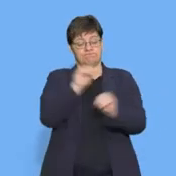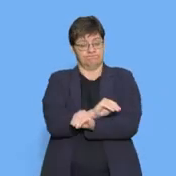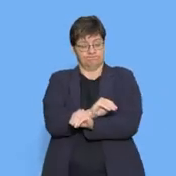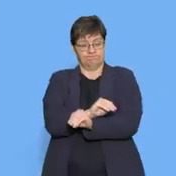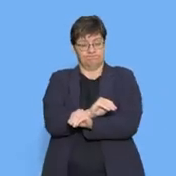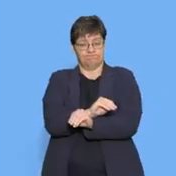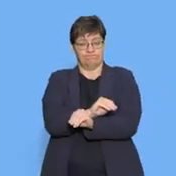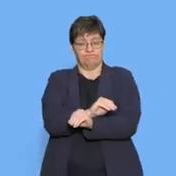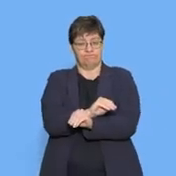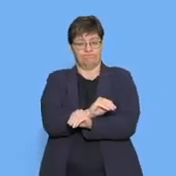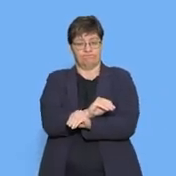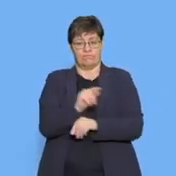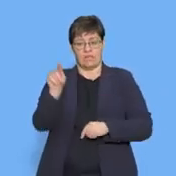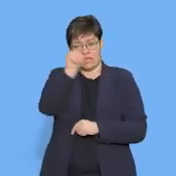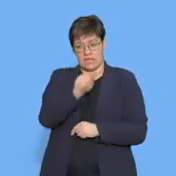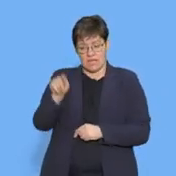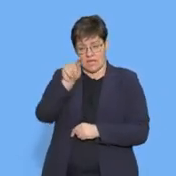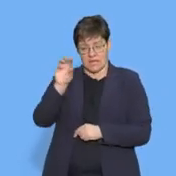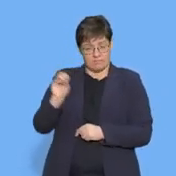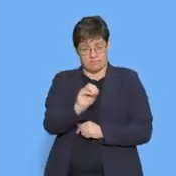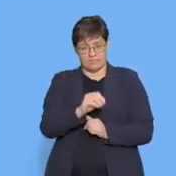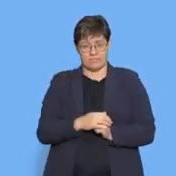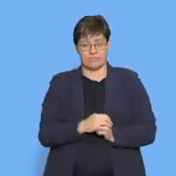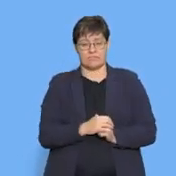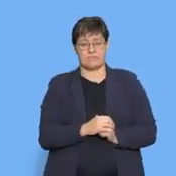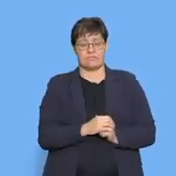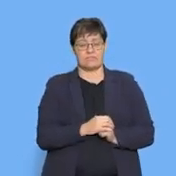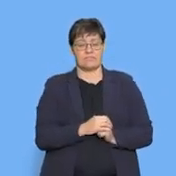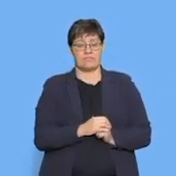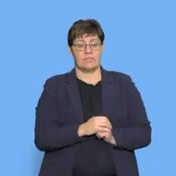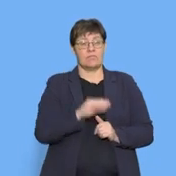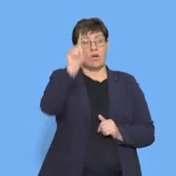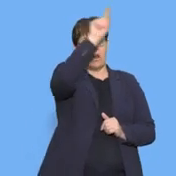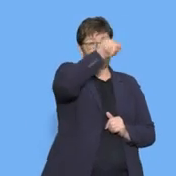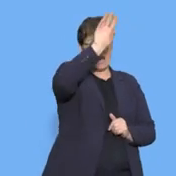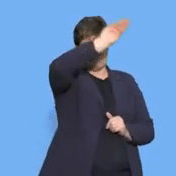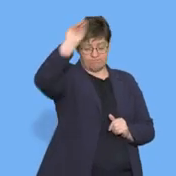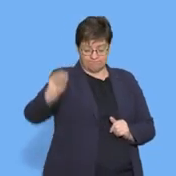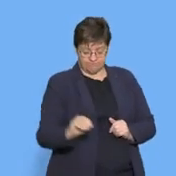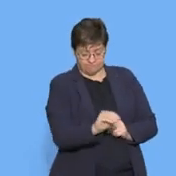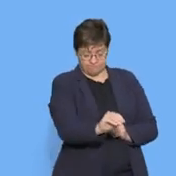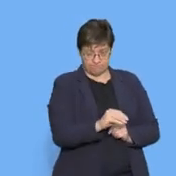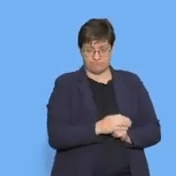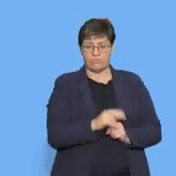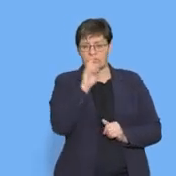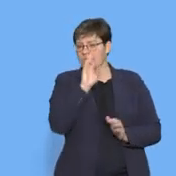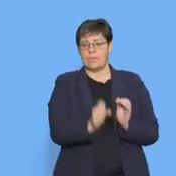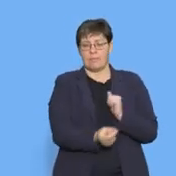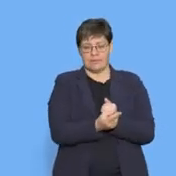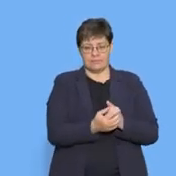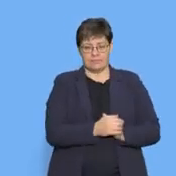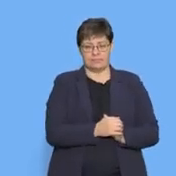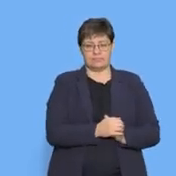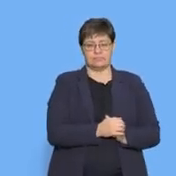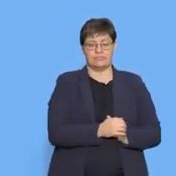substitute this piece here for gn. Okay, so I'm going to put that in place of that gn, and